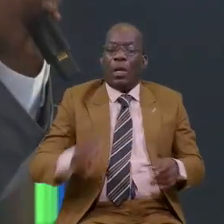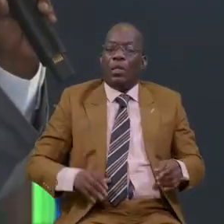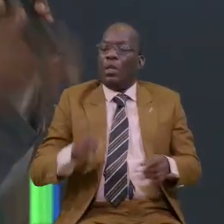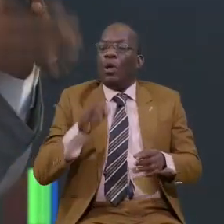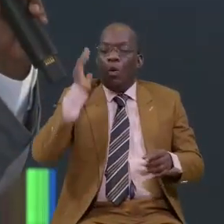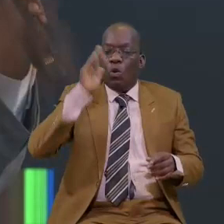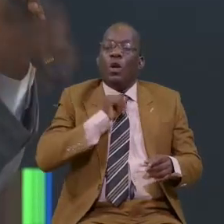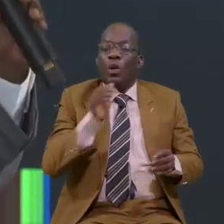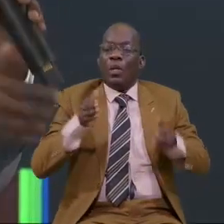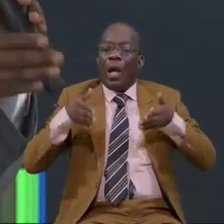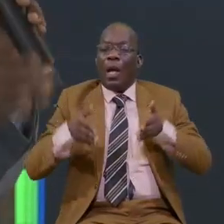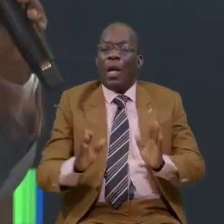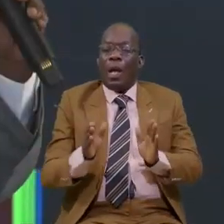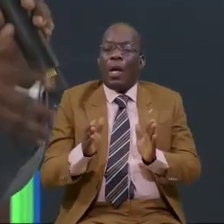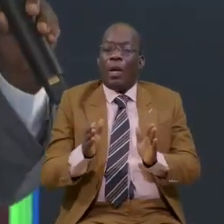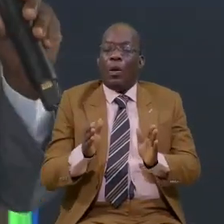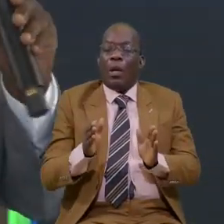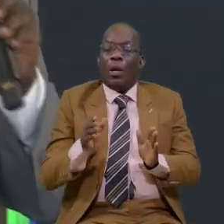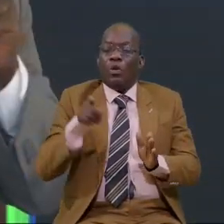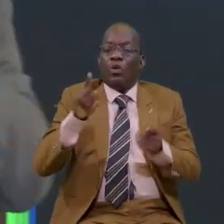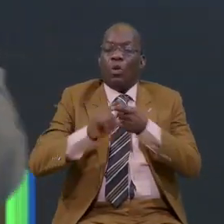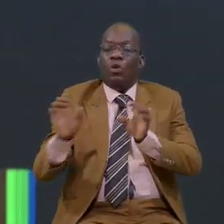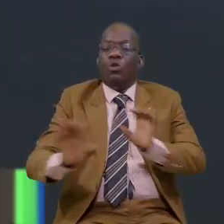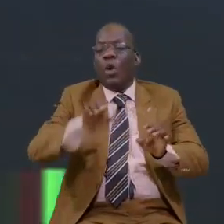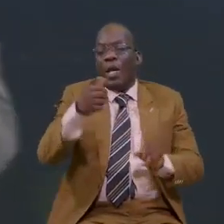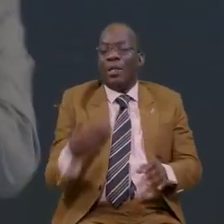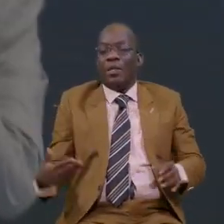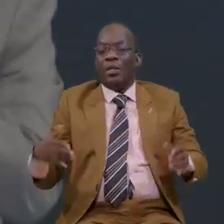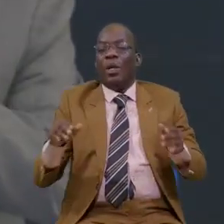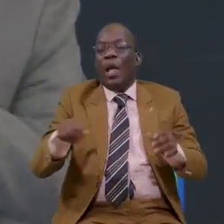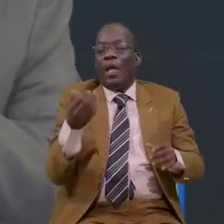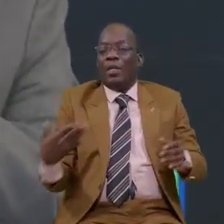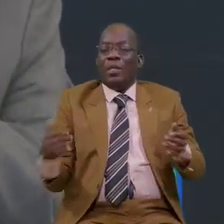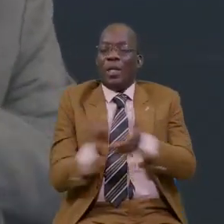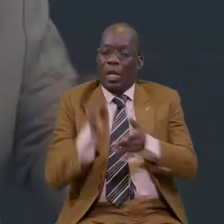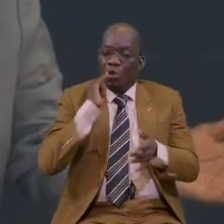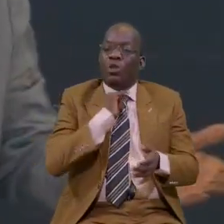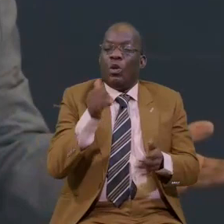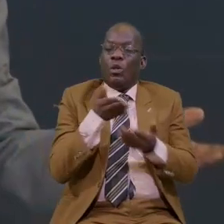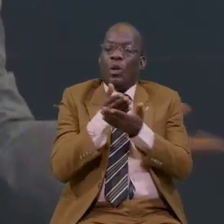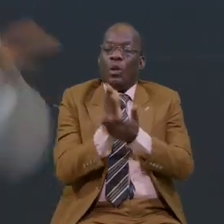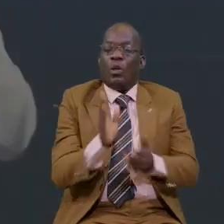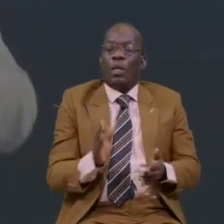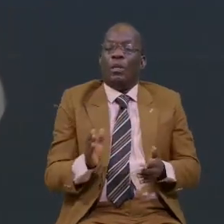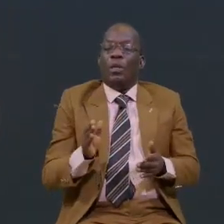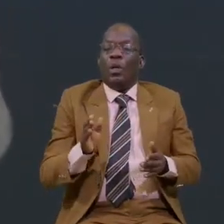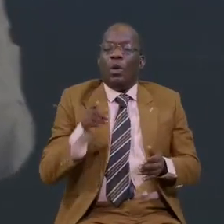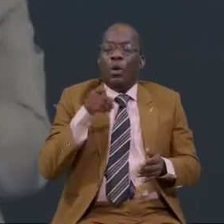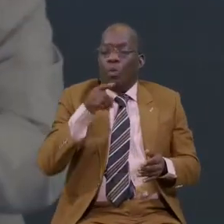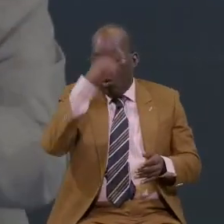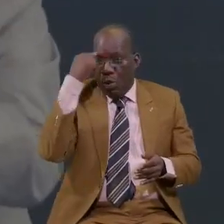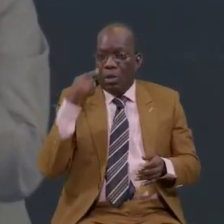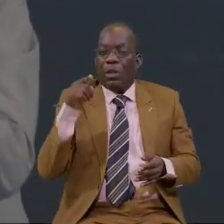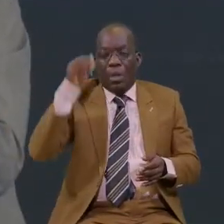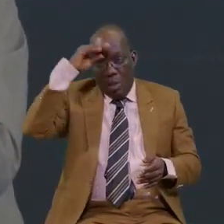do anything dumb, anything ungodly, because he is in Christ and you are in Christ. It